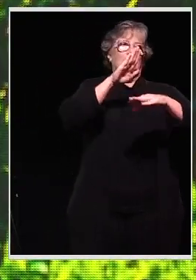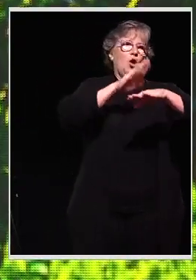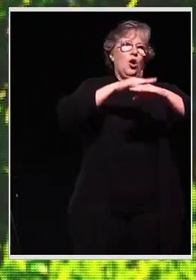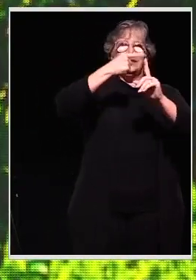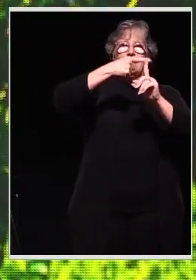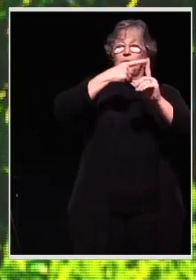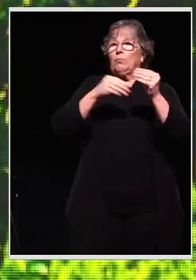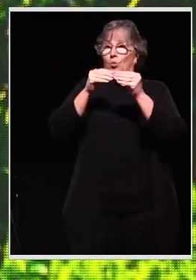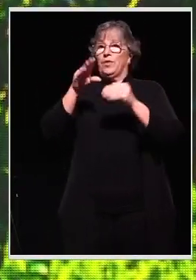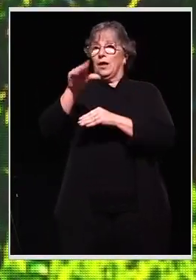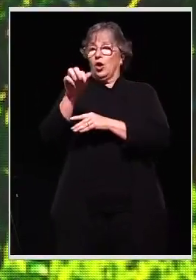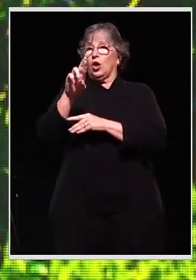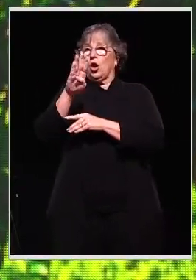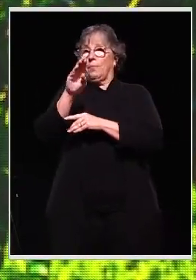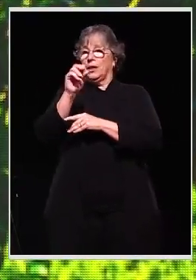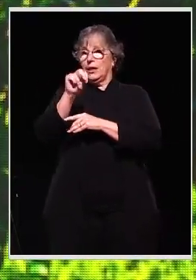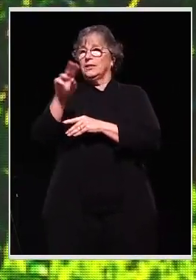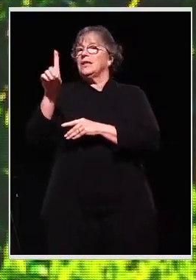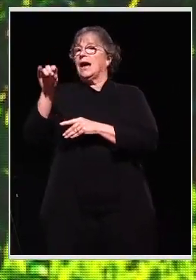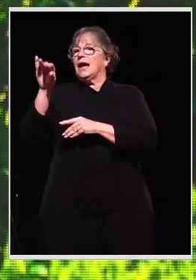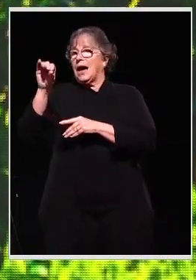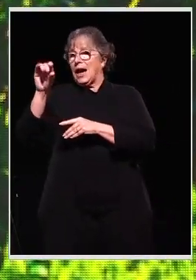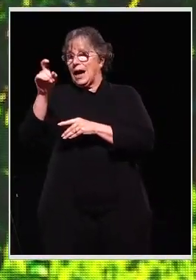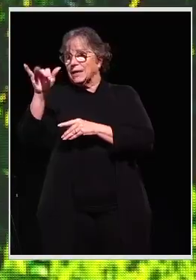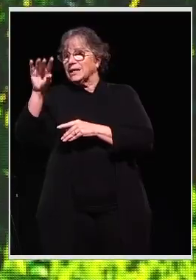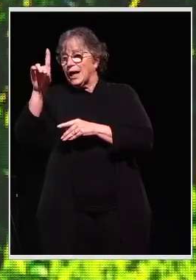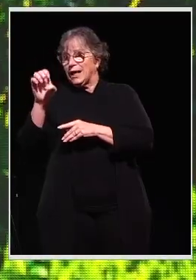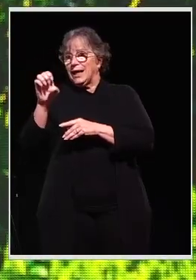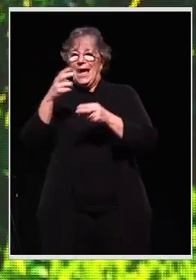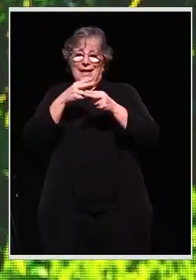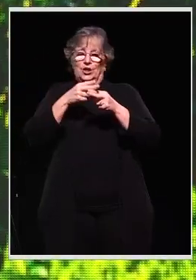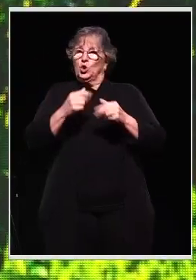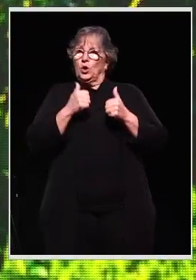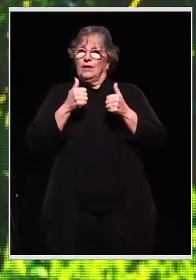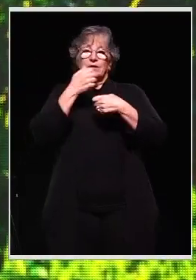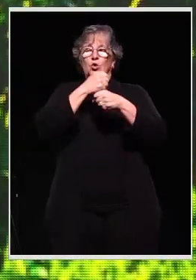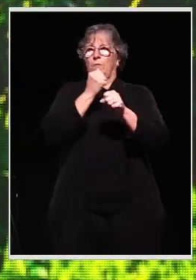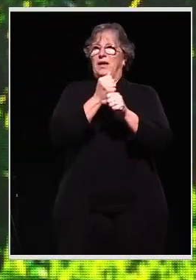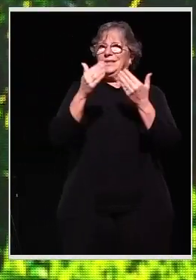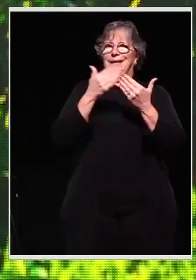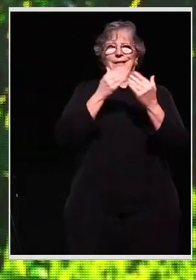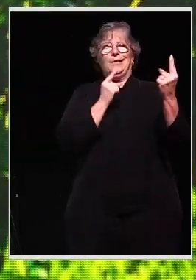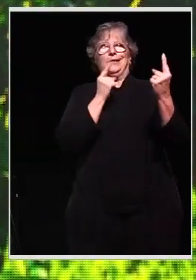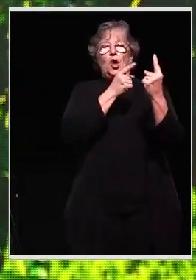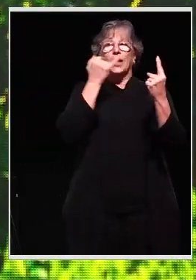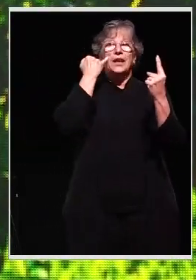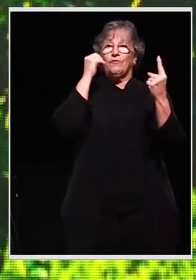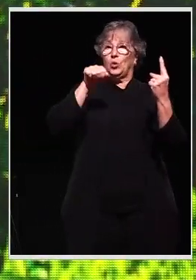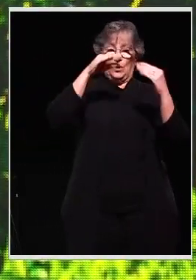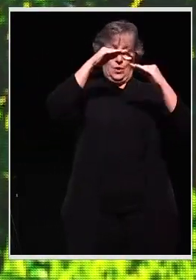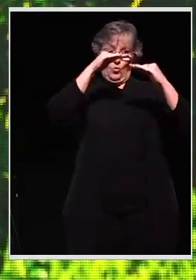does. And it's also relatively short-lived, so that the flip side of that is it makes it an attractive target. If you can reduce methane emissions, you can